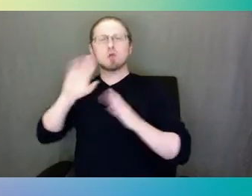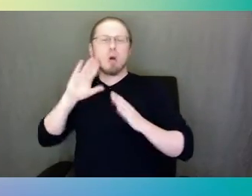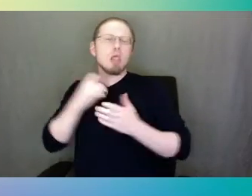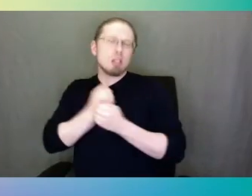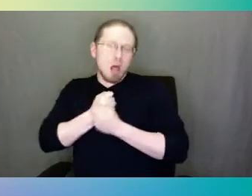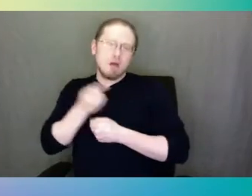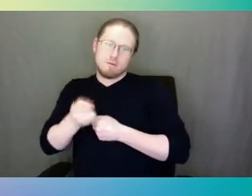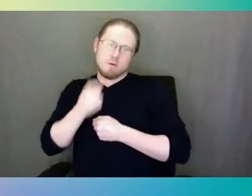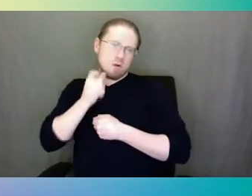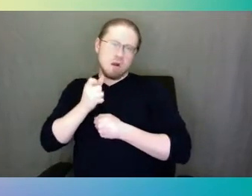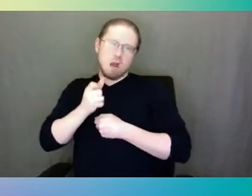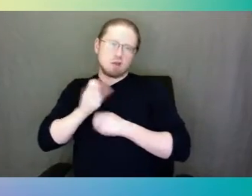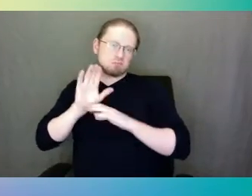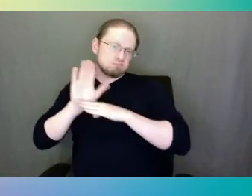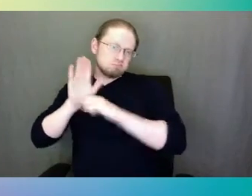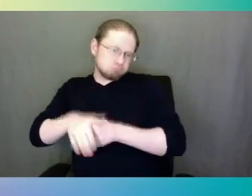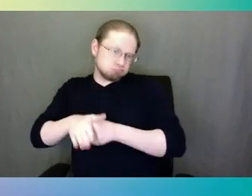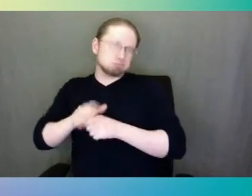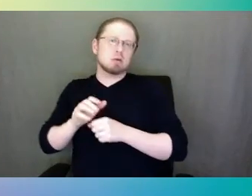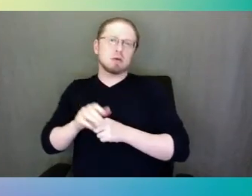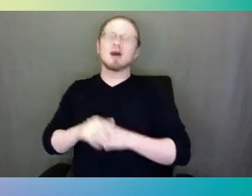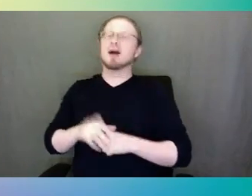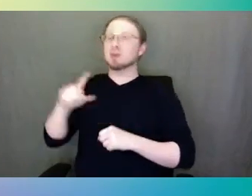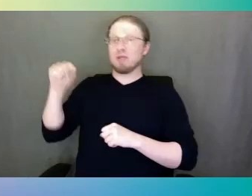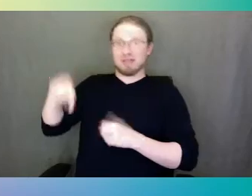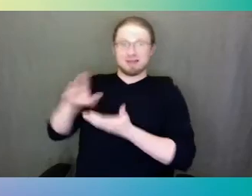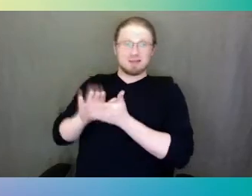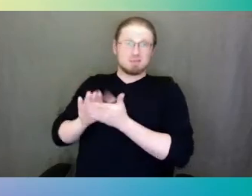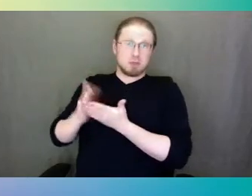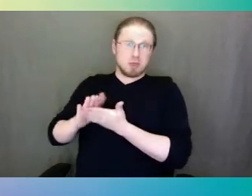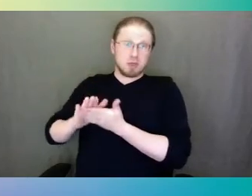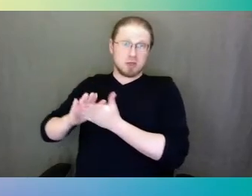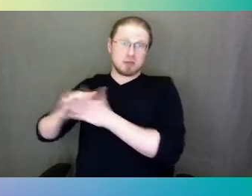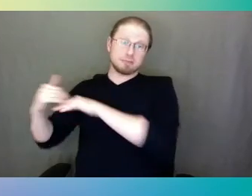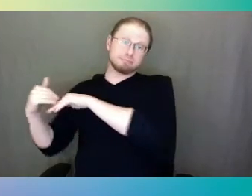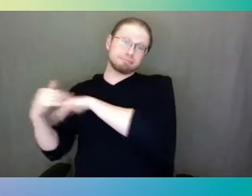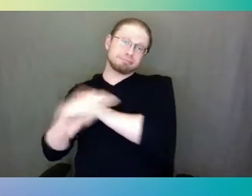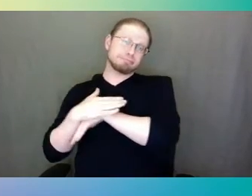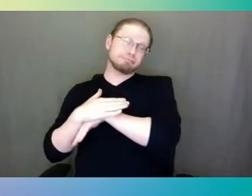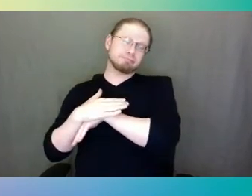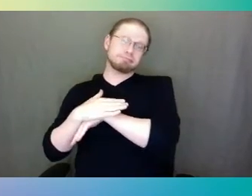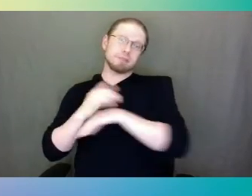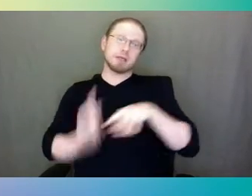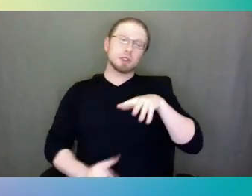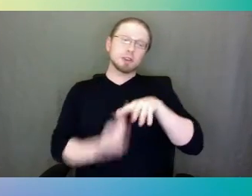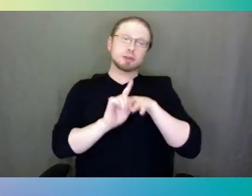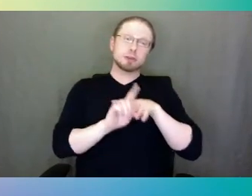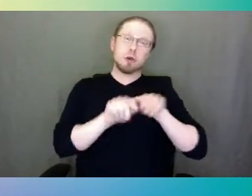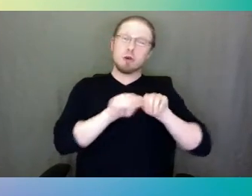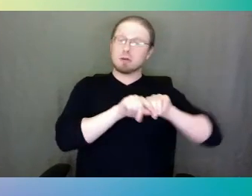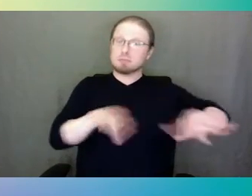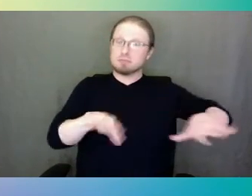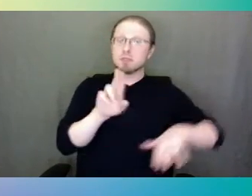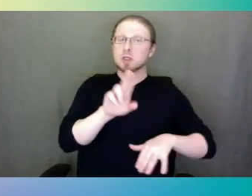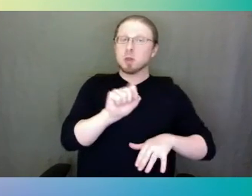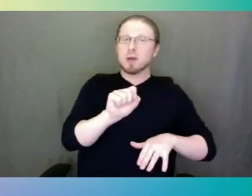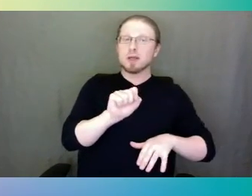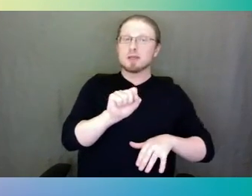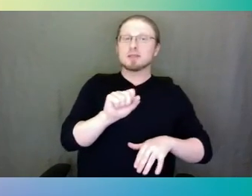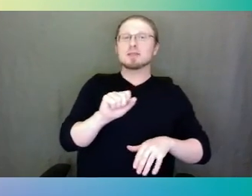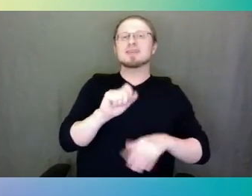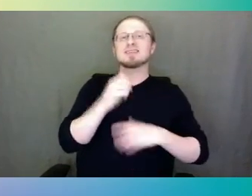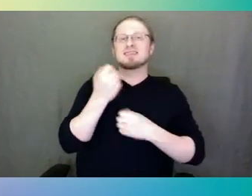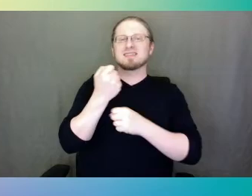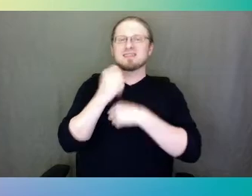makes its way to the United States in 1964 to Glide Memorial, which